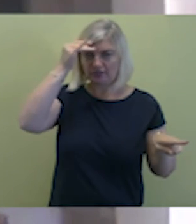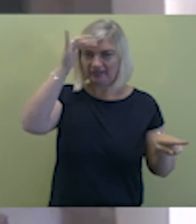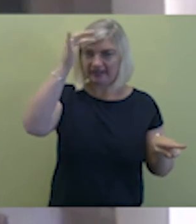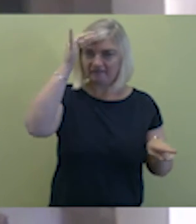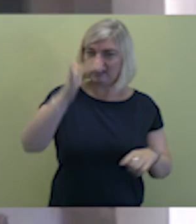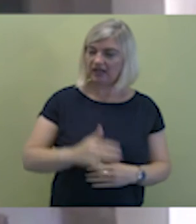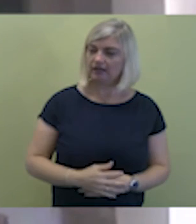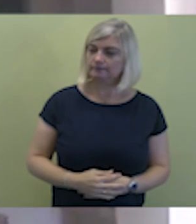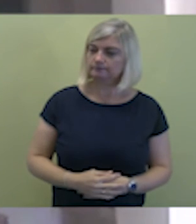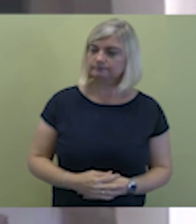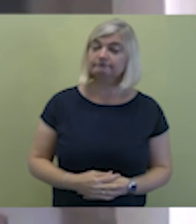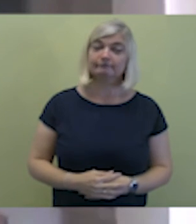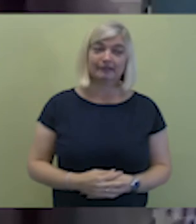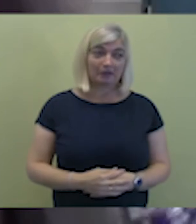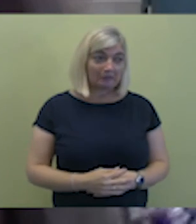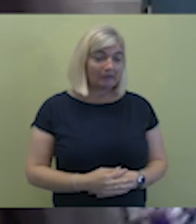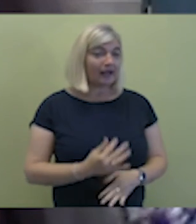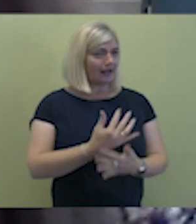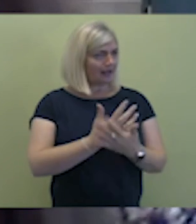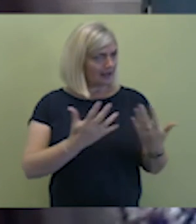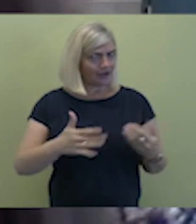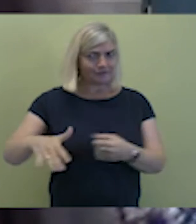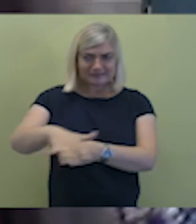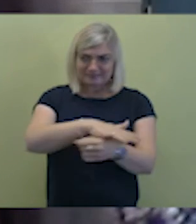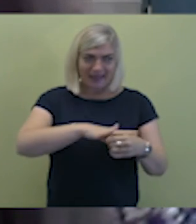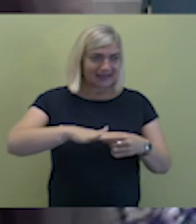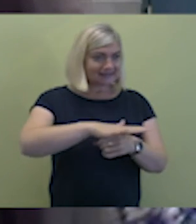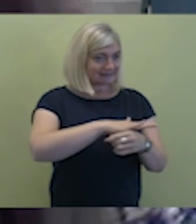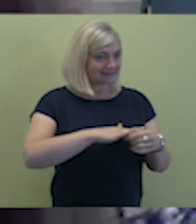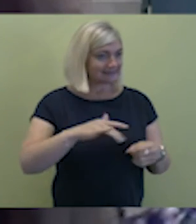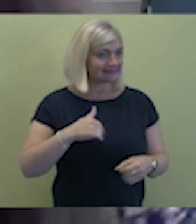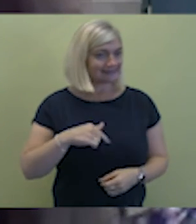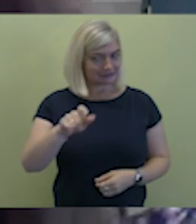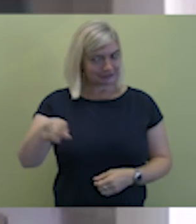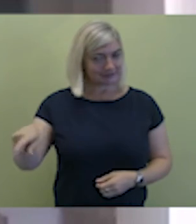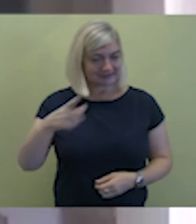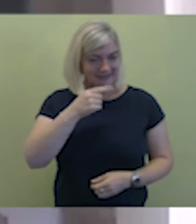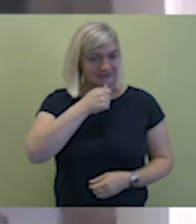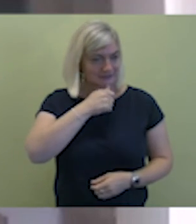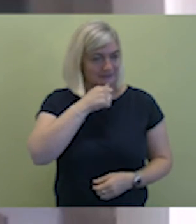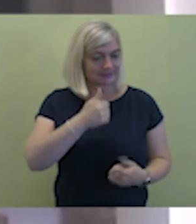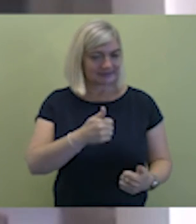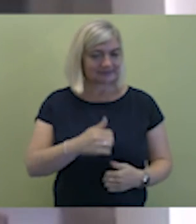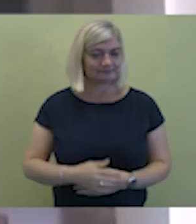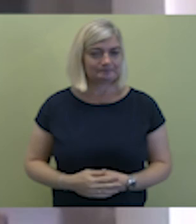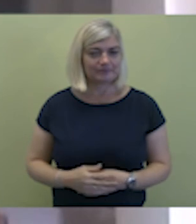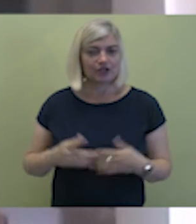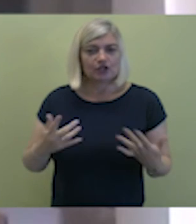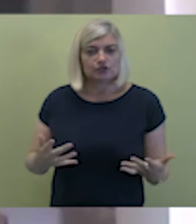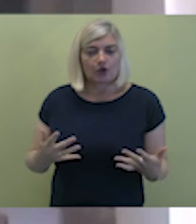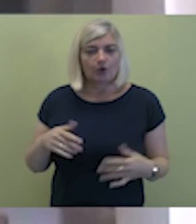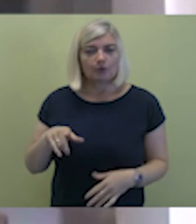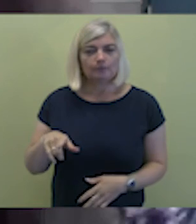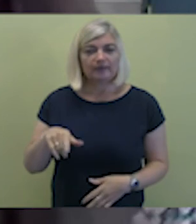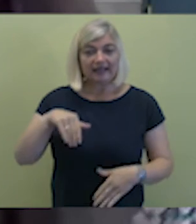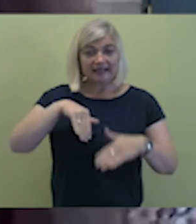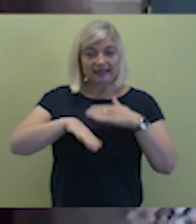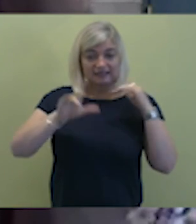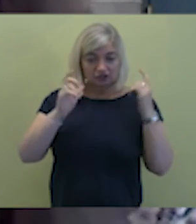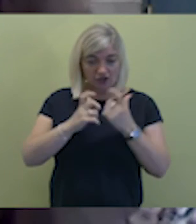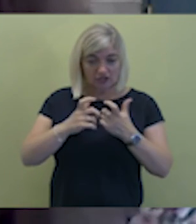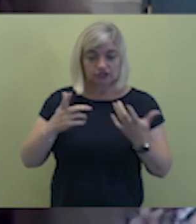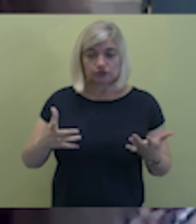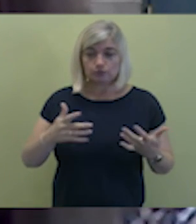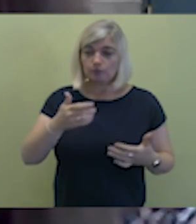work. So it's quite a lot of space then that we have. Yeah. That's great. Now at the college, we're all